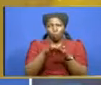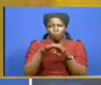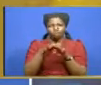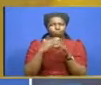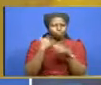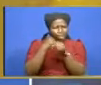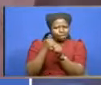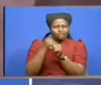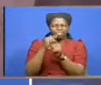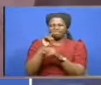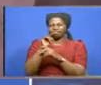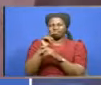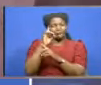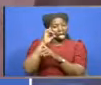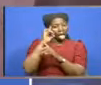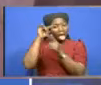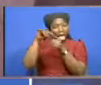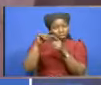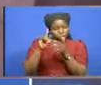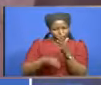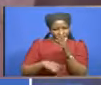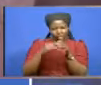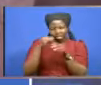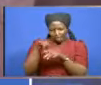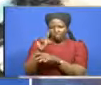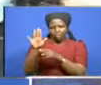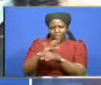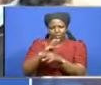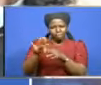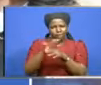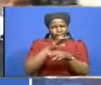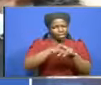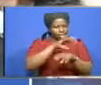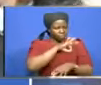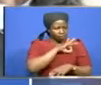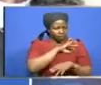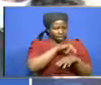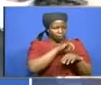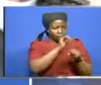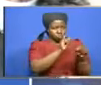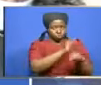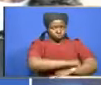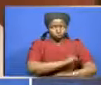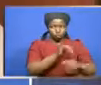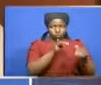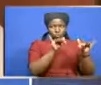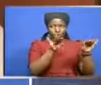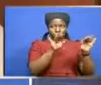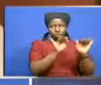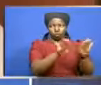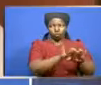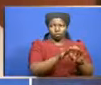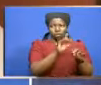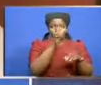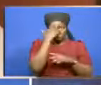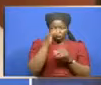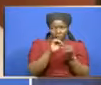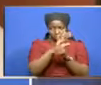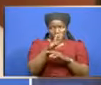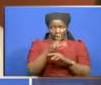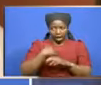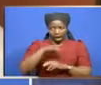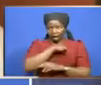end that ensured they were busy and making a living as schools remained closed due to COVID-19. As I've said, we are